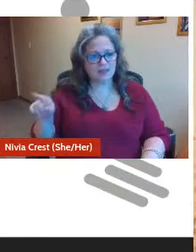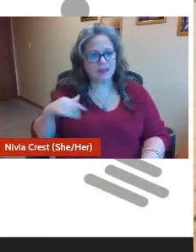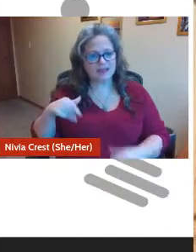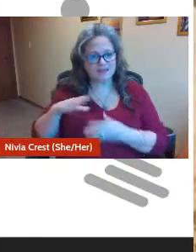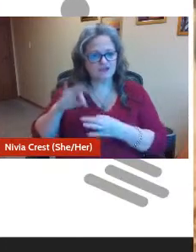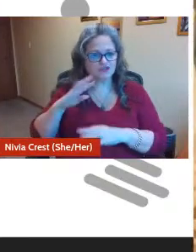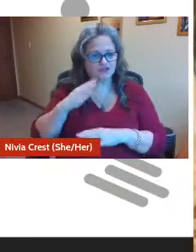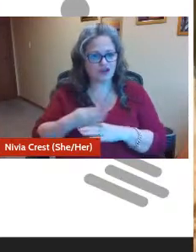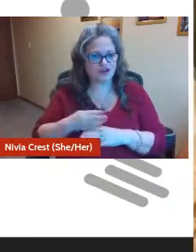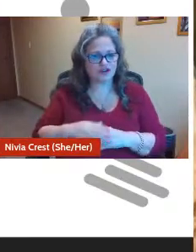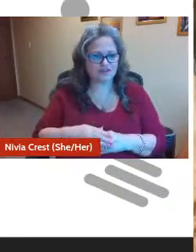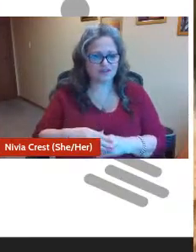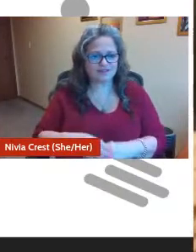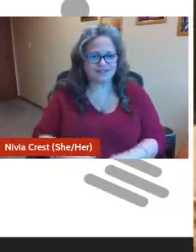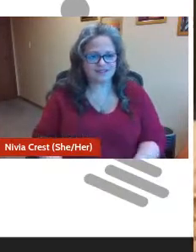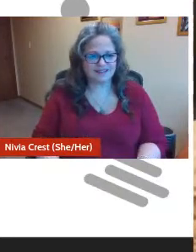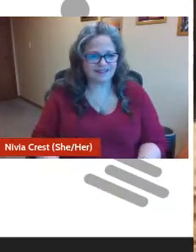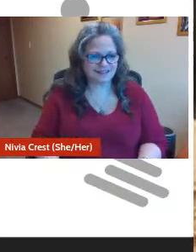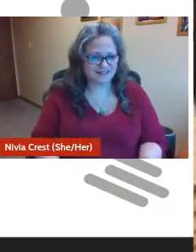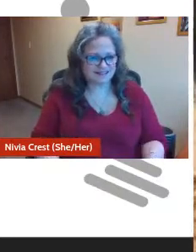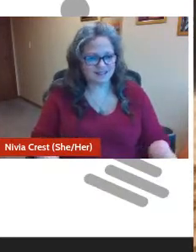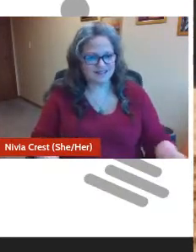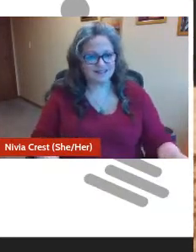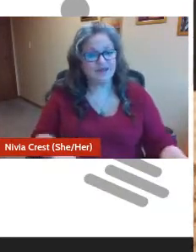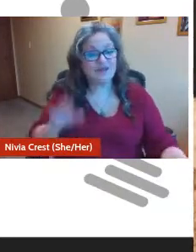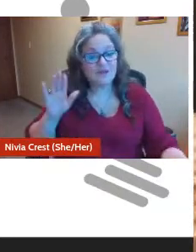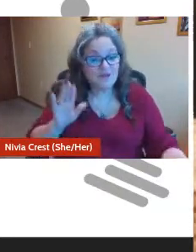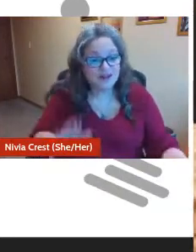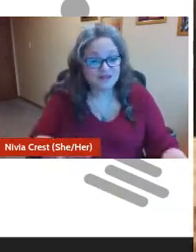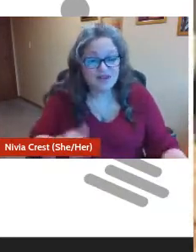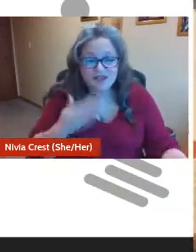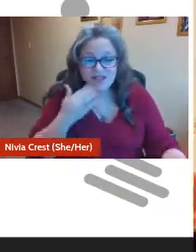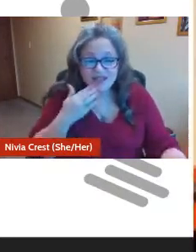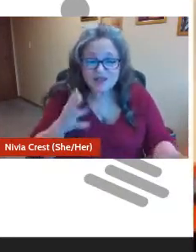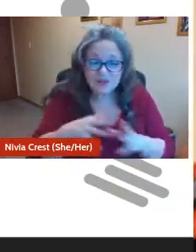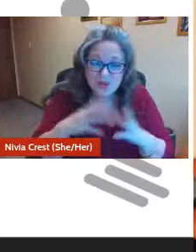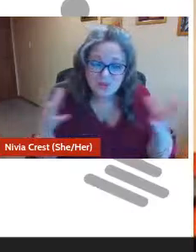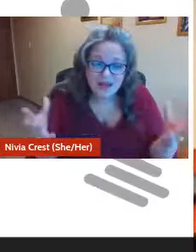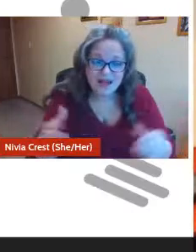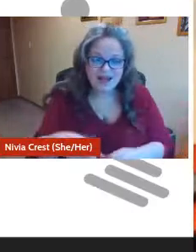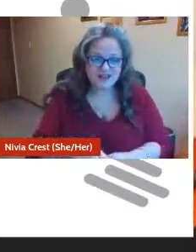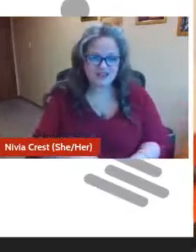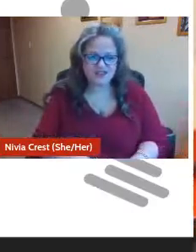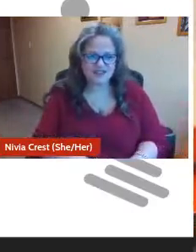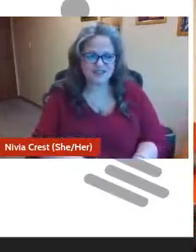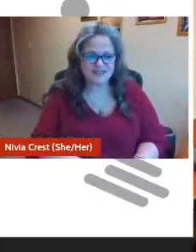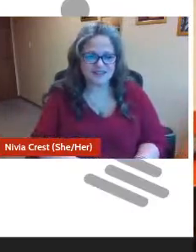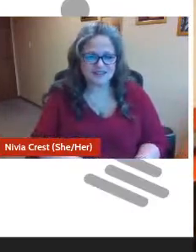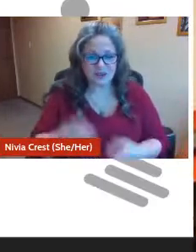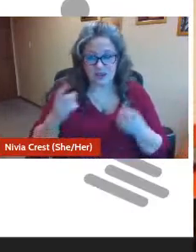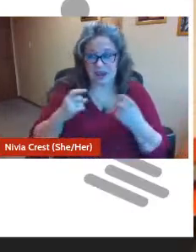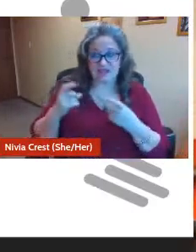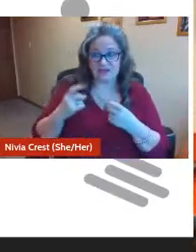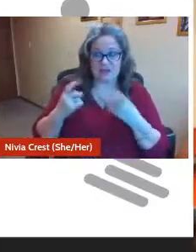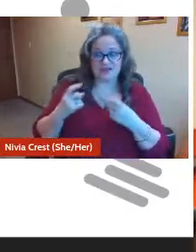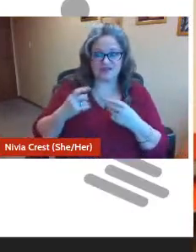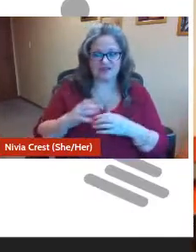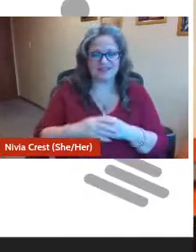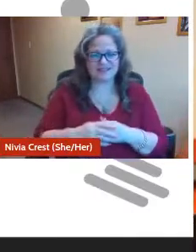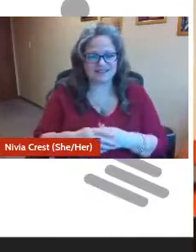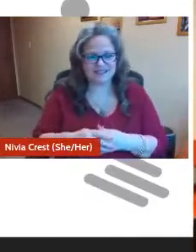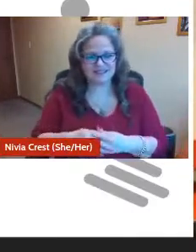for someone else to say something. Wonderful. Thank you so much. Can you both answer all the questions? And that's okay. My name